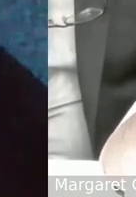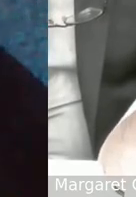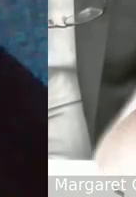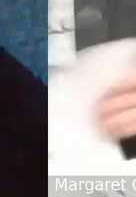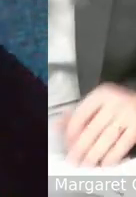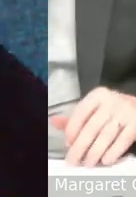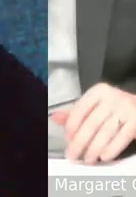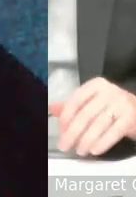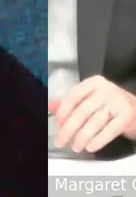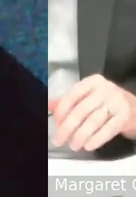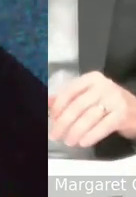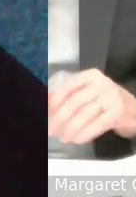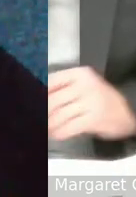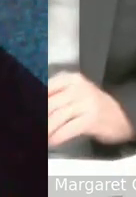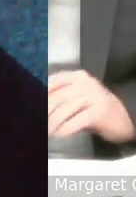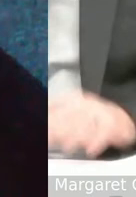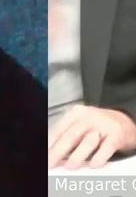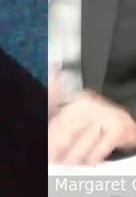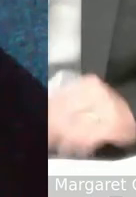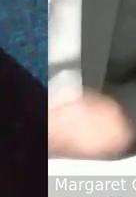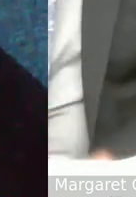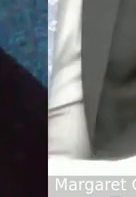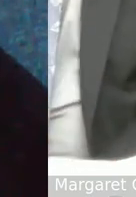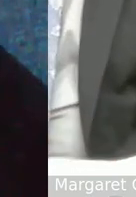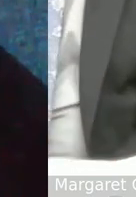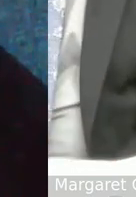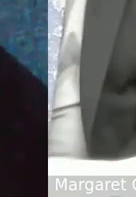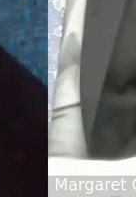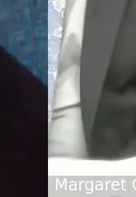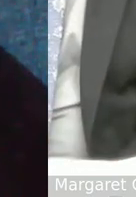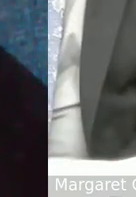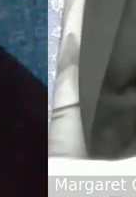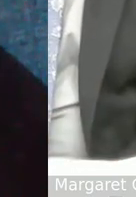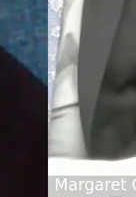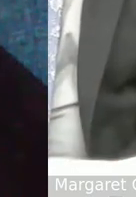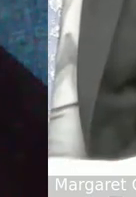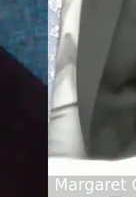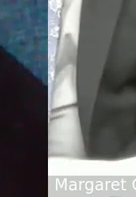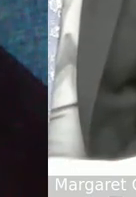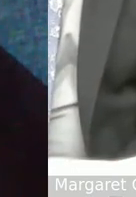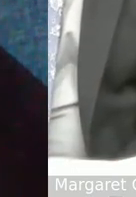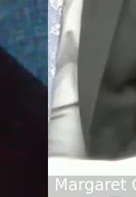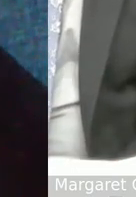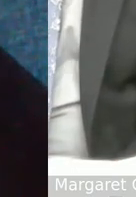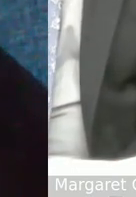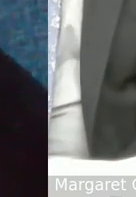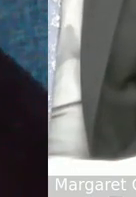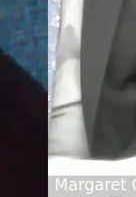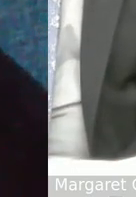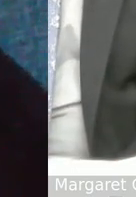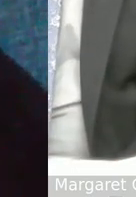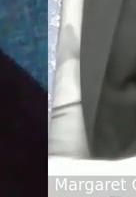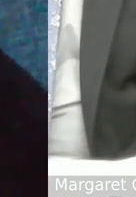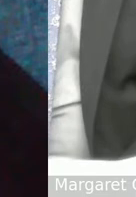do apologise for the crystal ball nature of this question. Really, it's to plant a flag in the sand for the generation